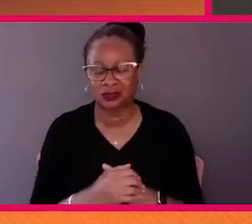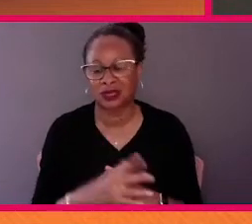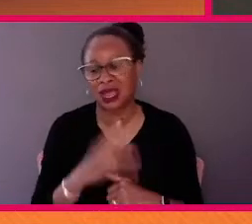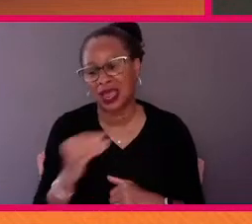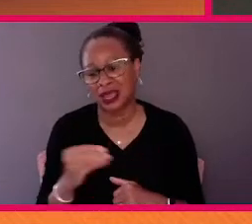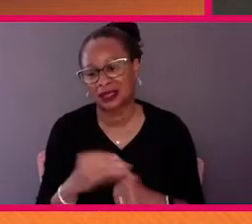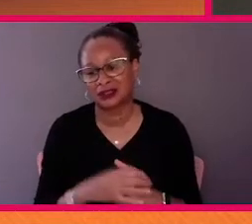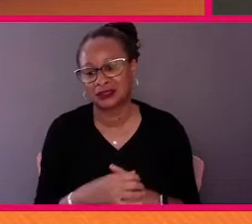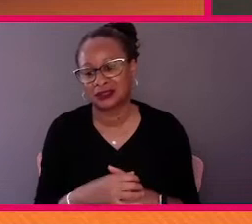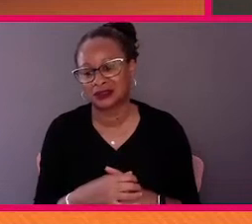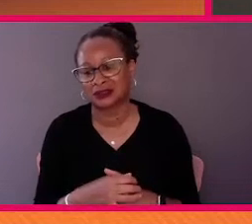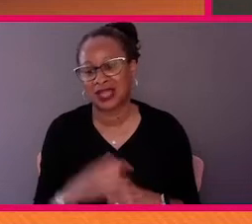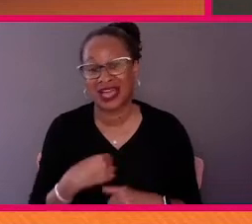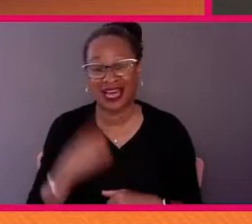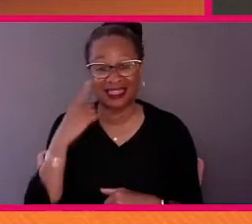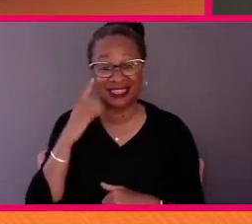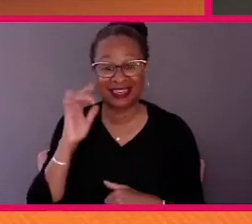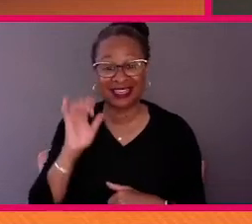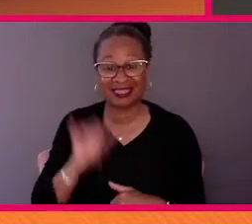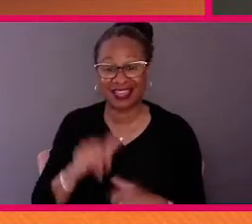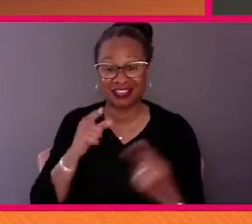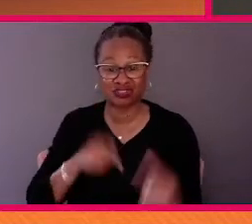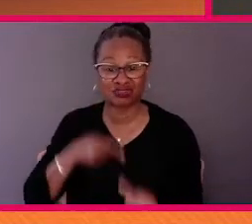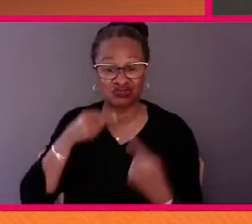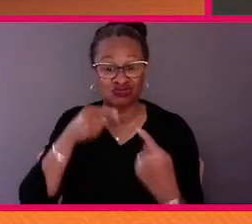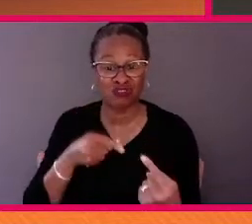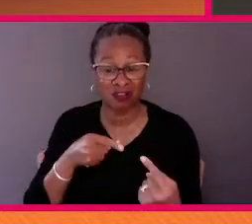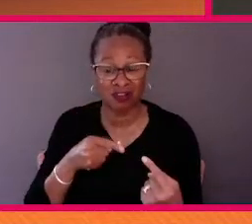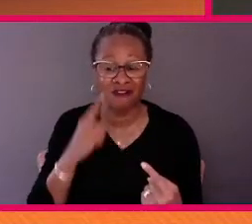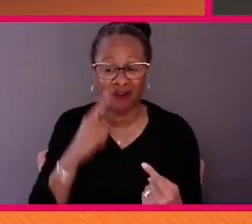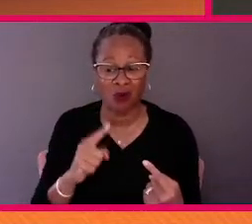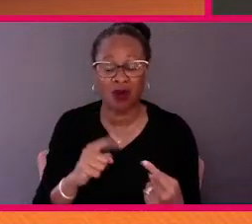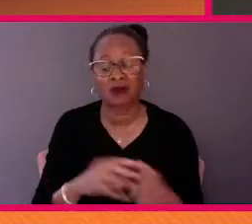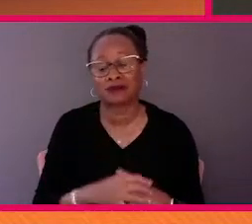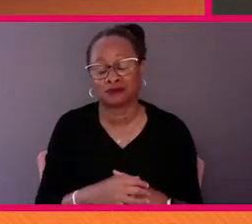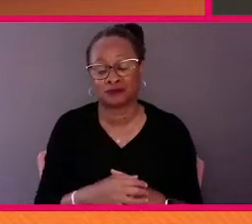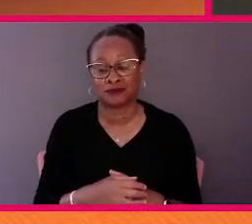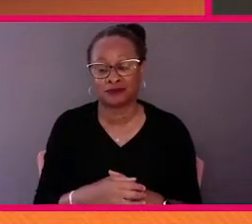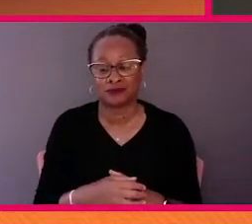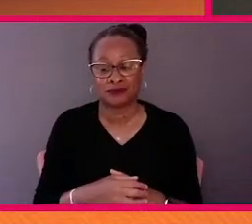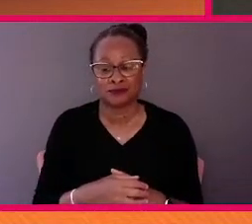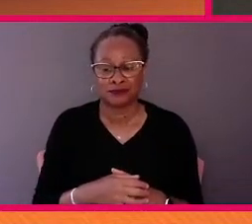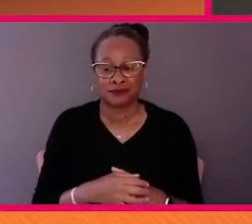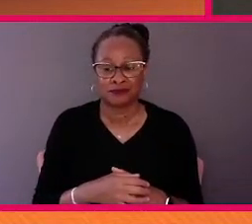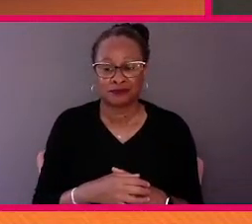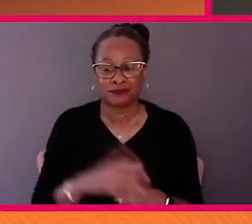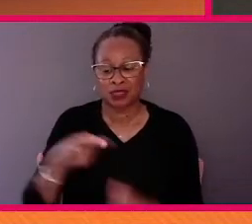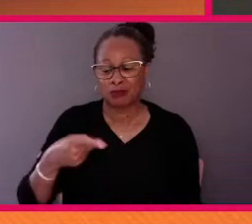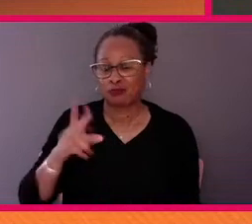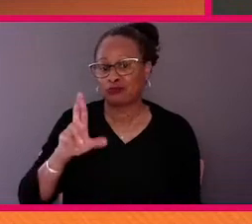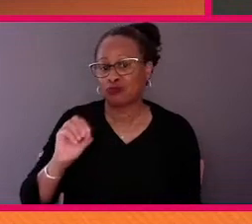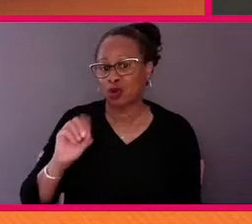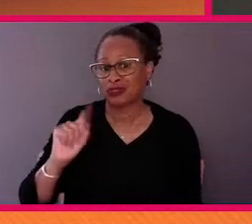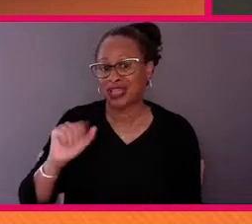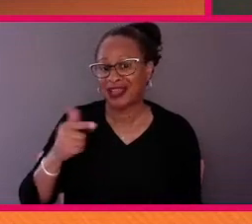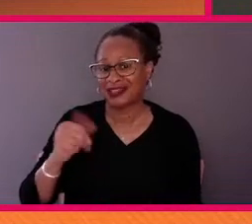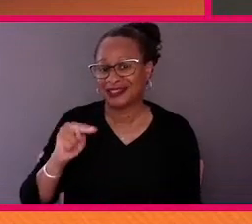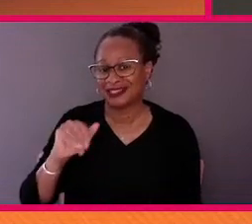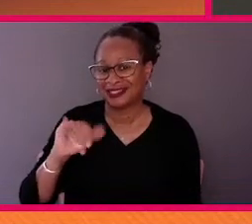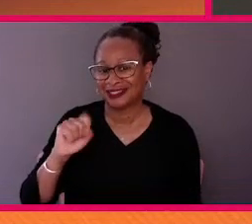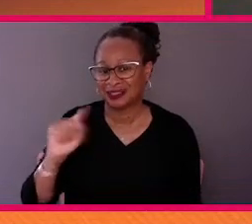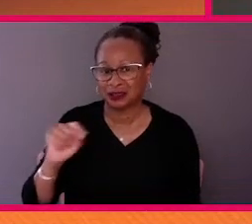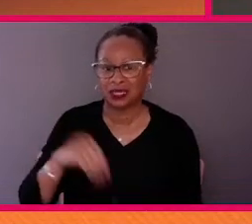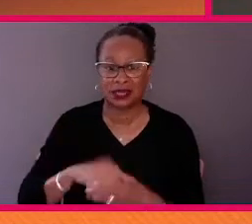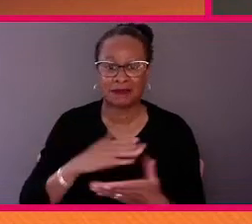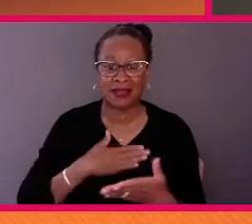And I think that's a struggle essentially for the protagonist in my film, is that we